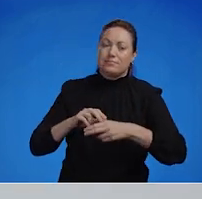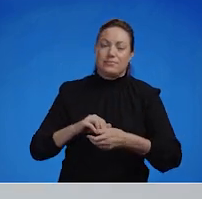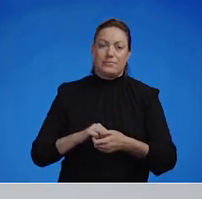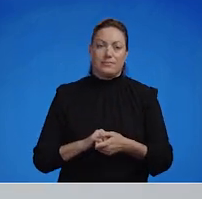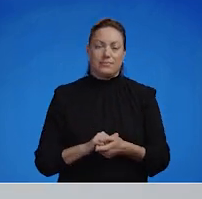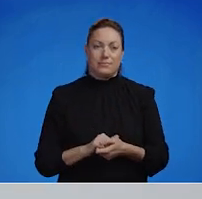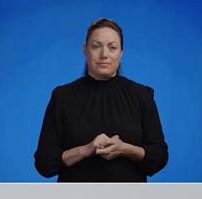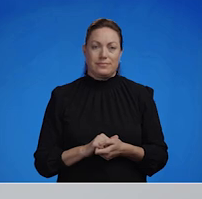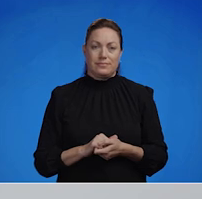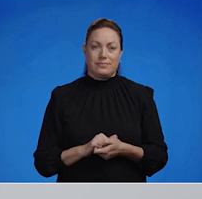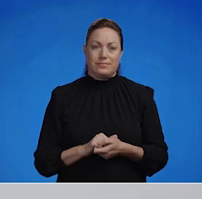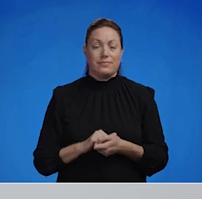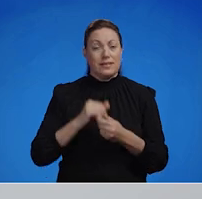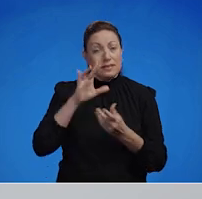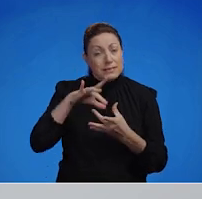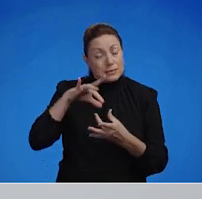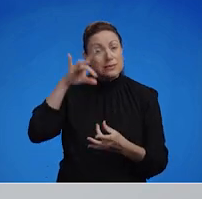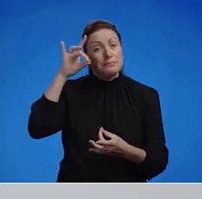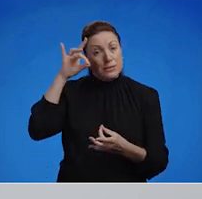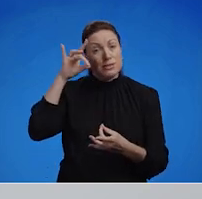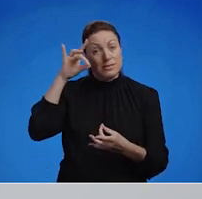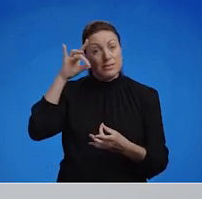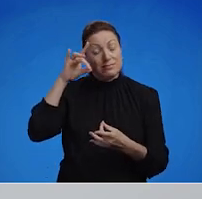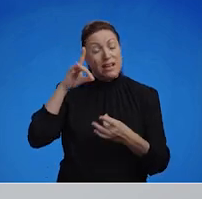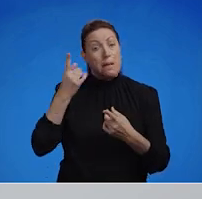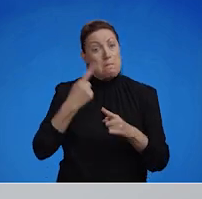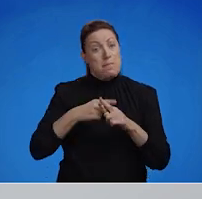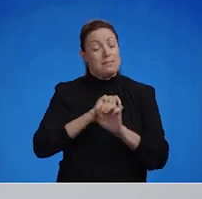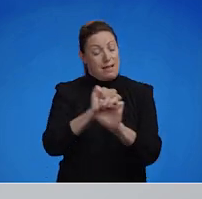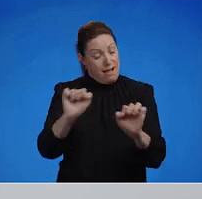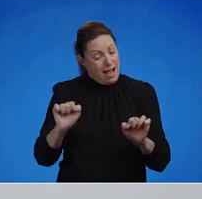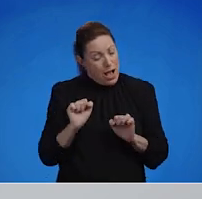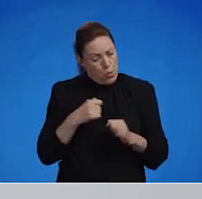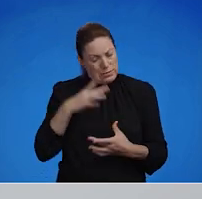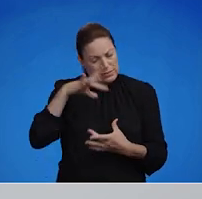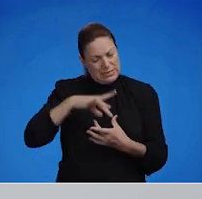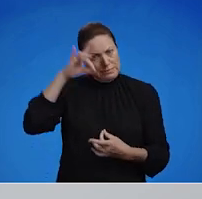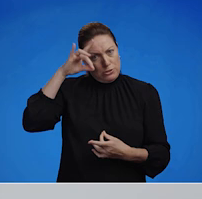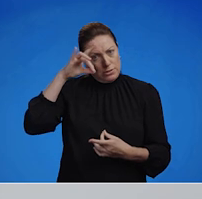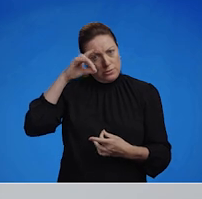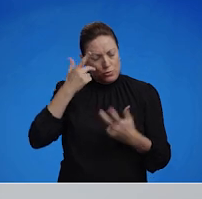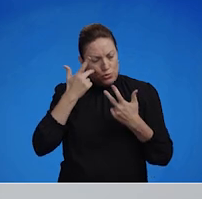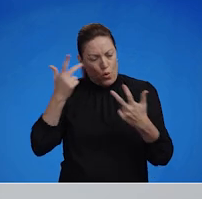The Spirit himself and our spirit bear witness that we are children of God.